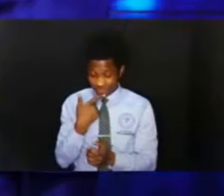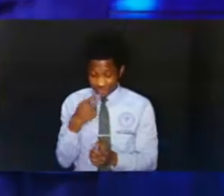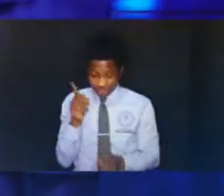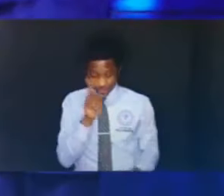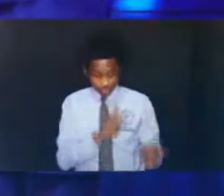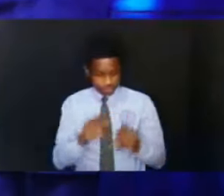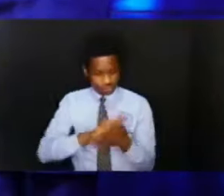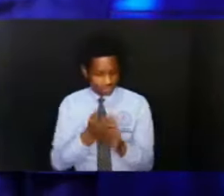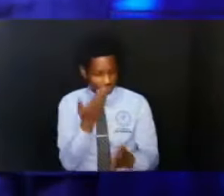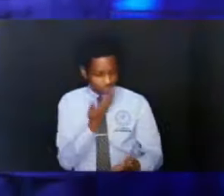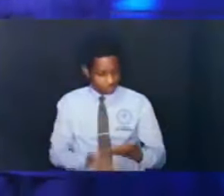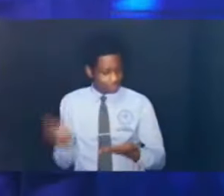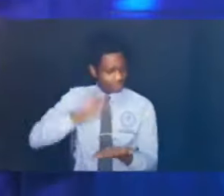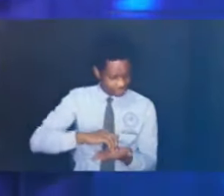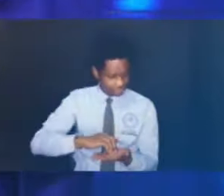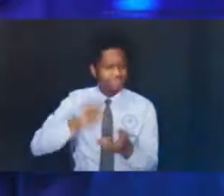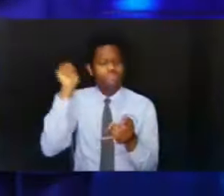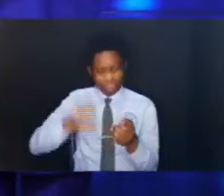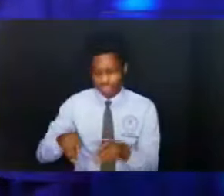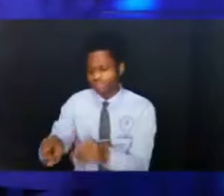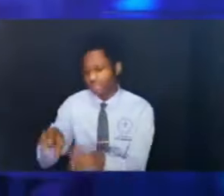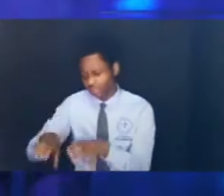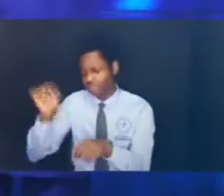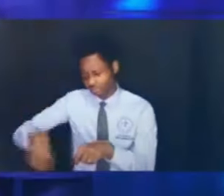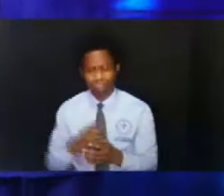of these scriptures.